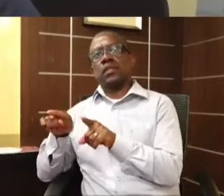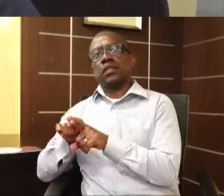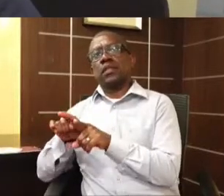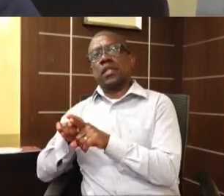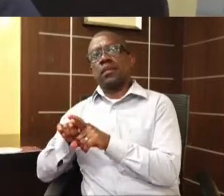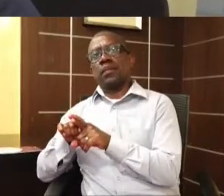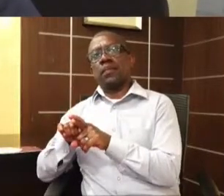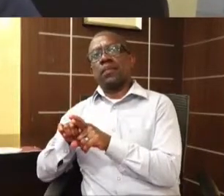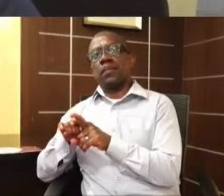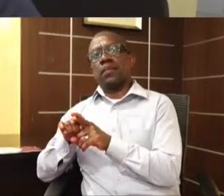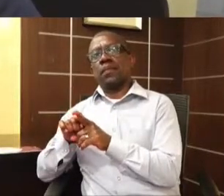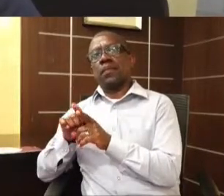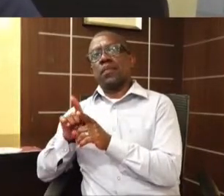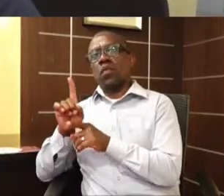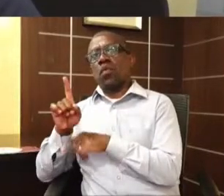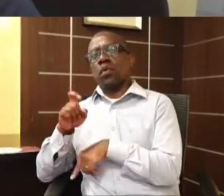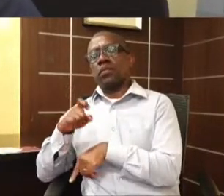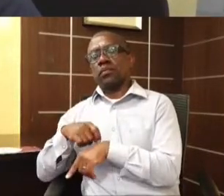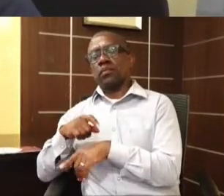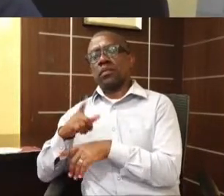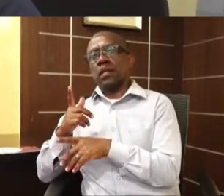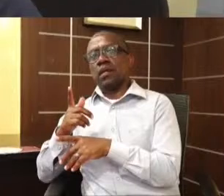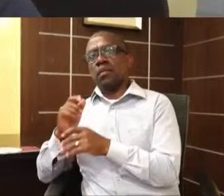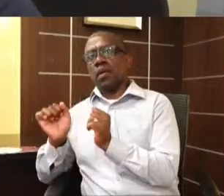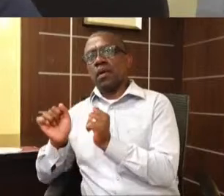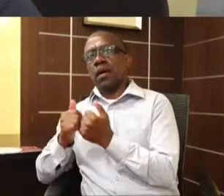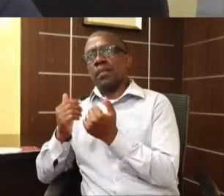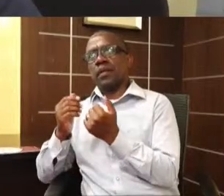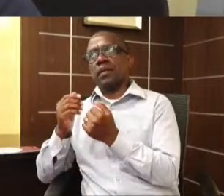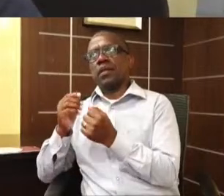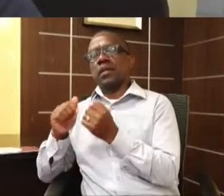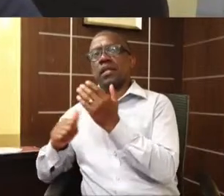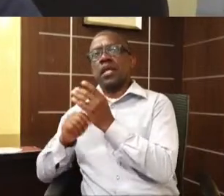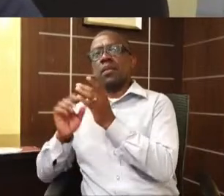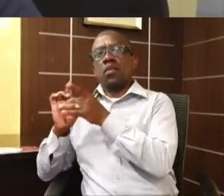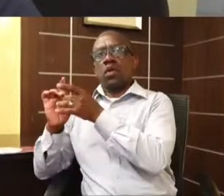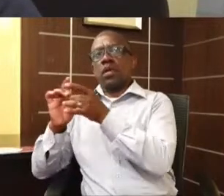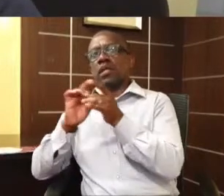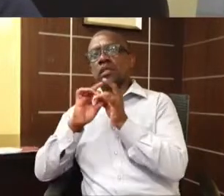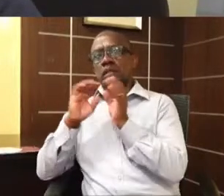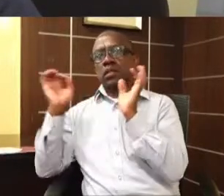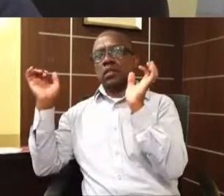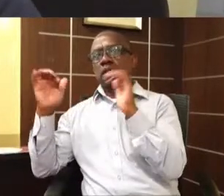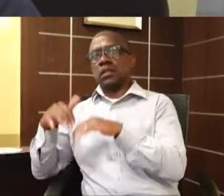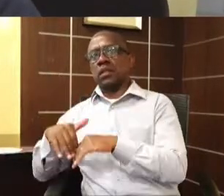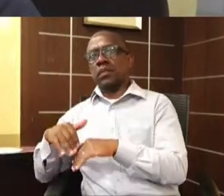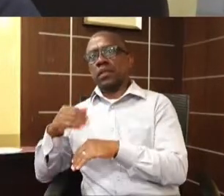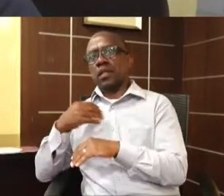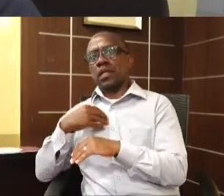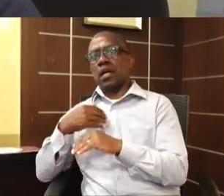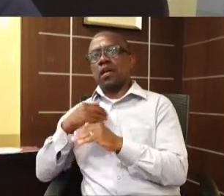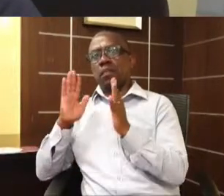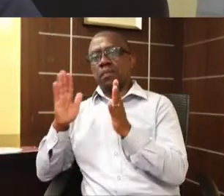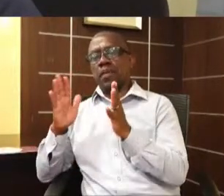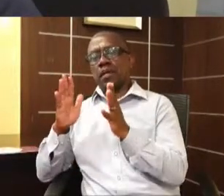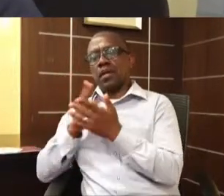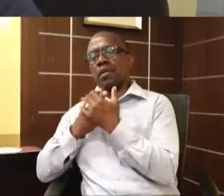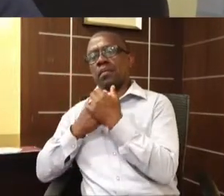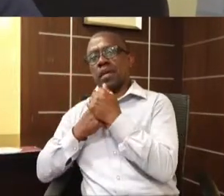a competition that was running in Connected Summit, of which it had all the biggest partner in Africa.